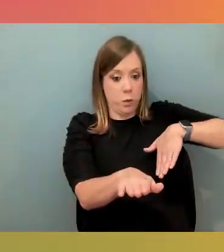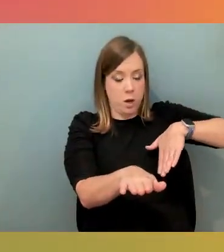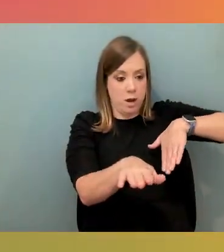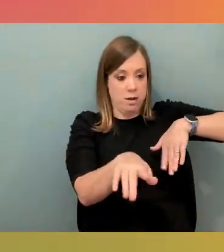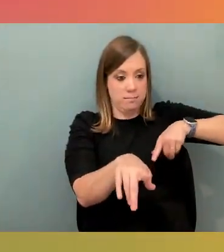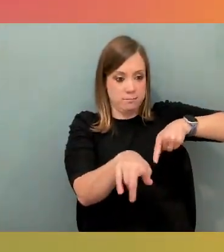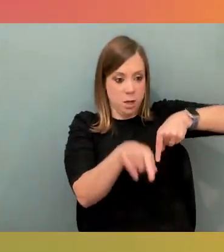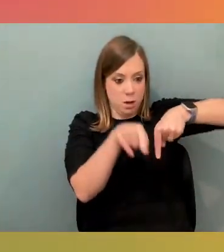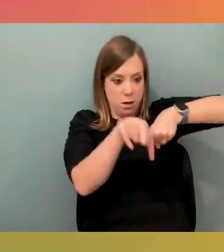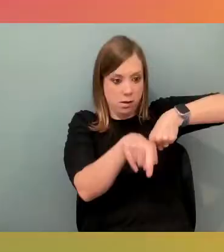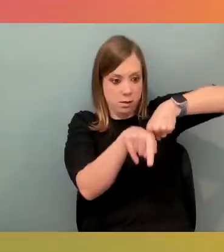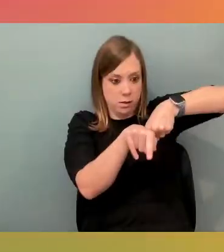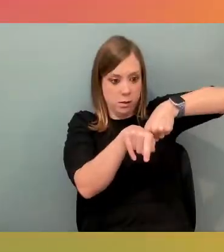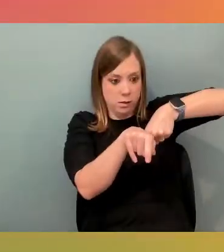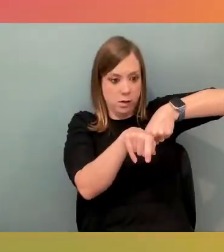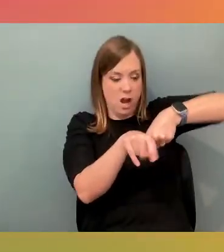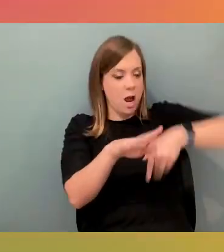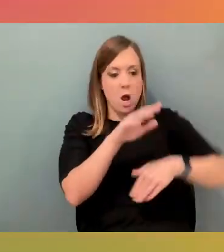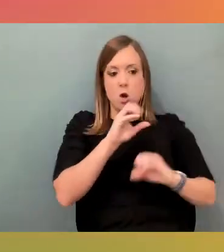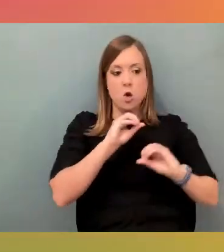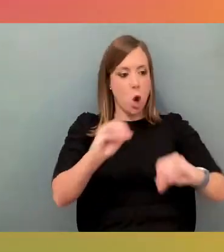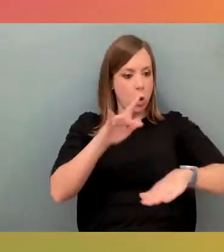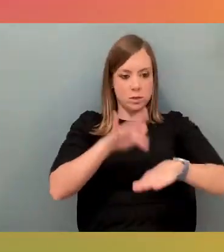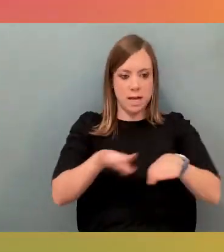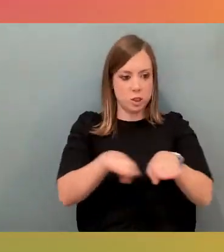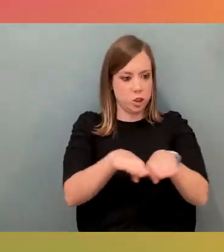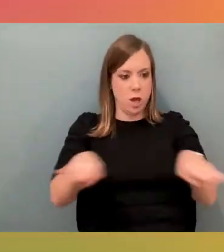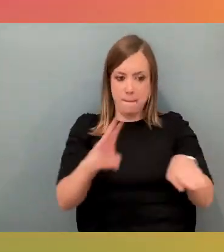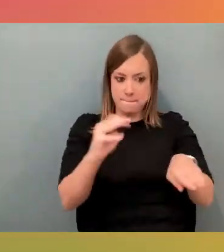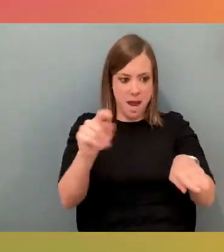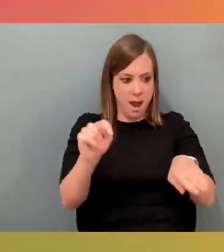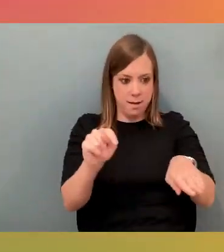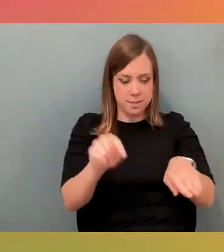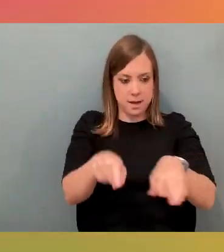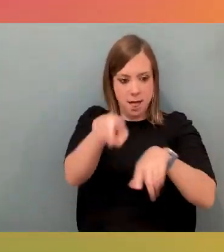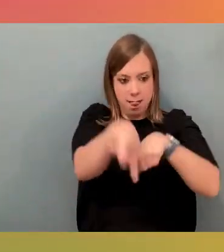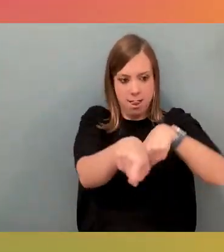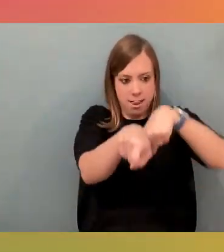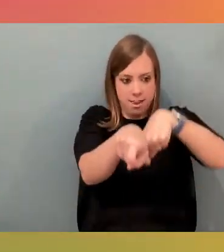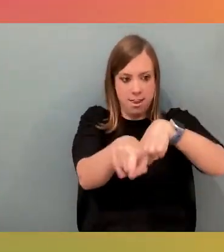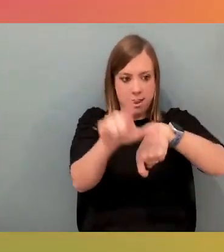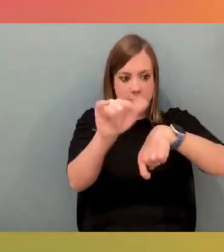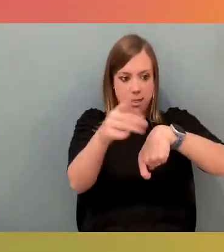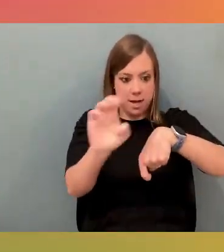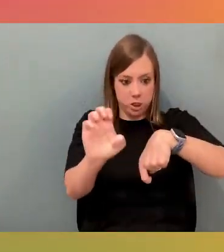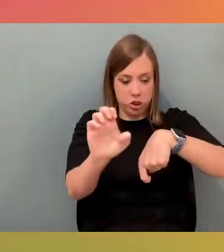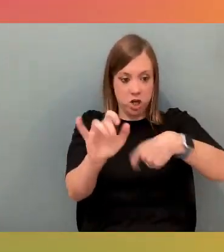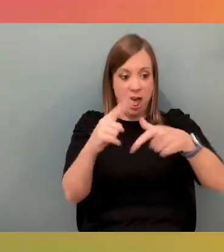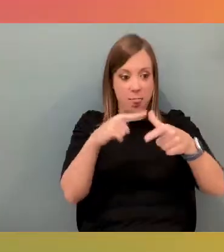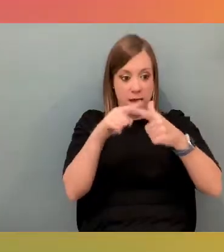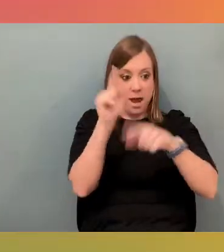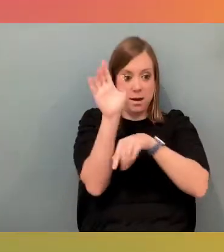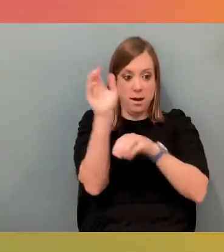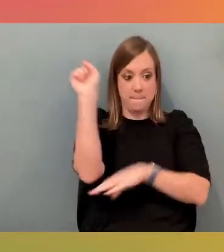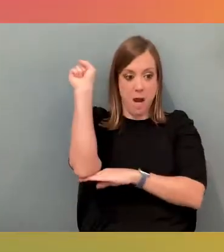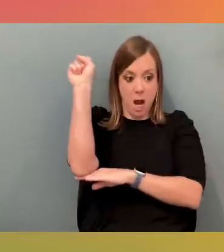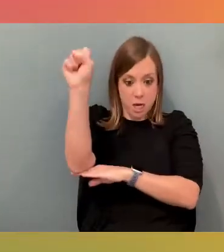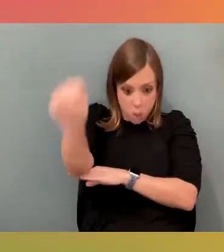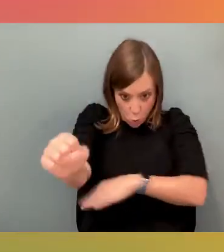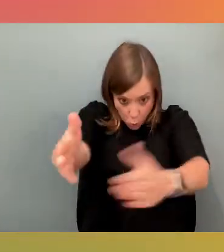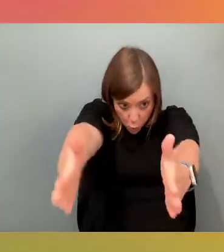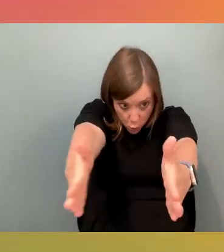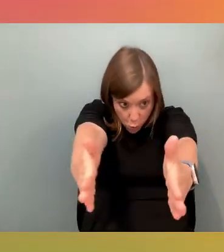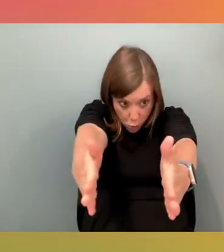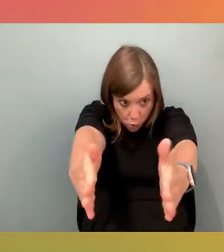Really straighten that back leg. Exhale, hinge forward, charging lunge. Shifting the weight to that